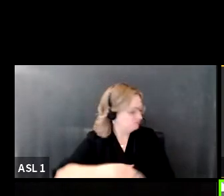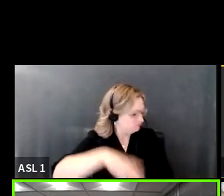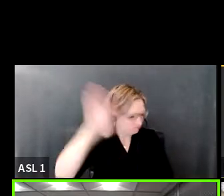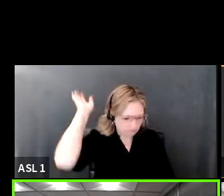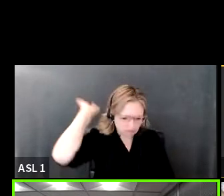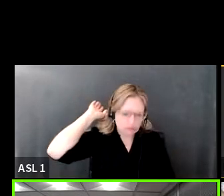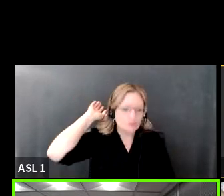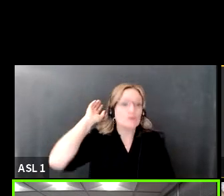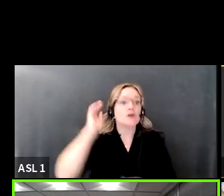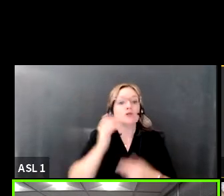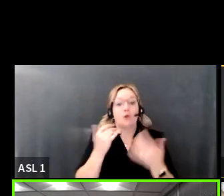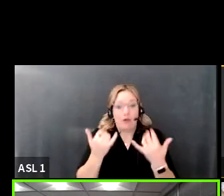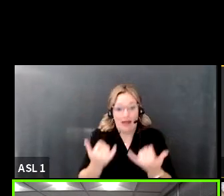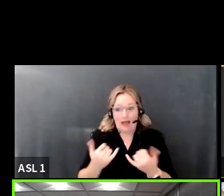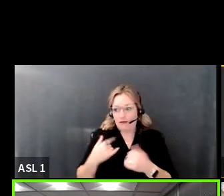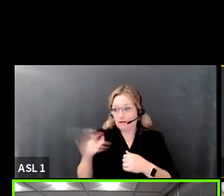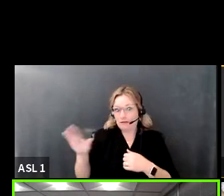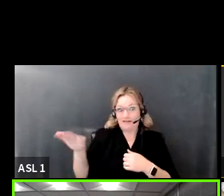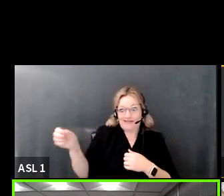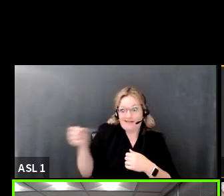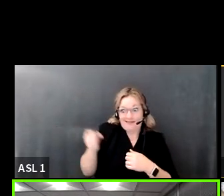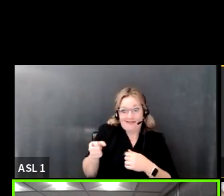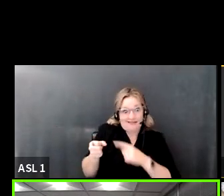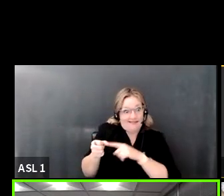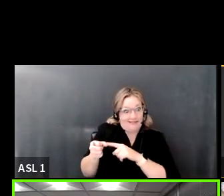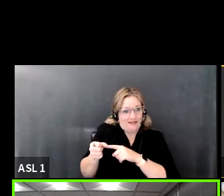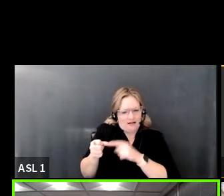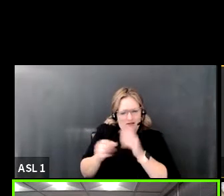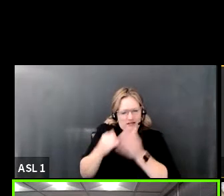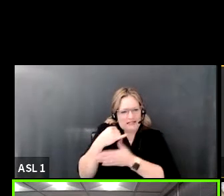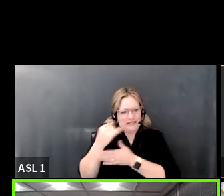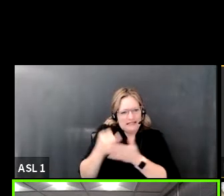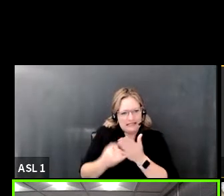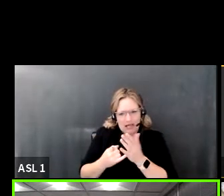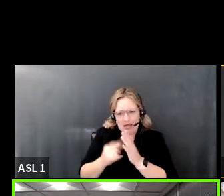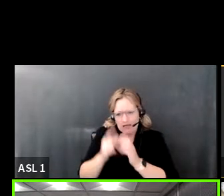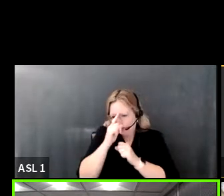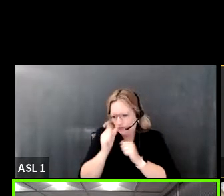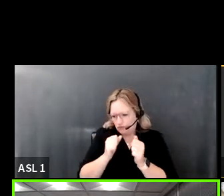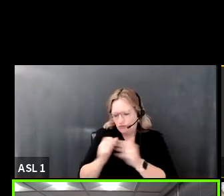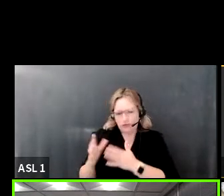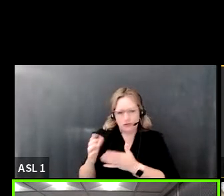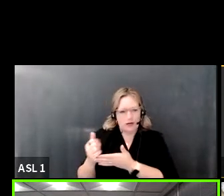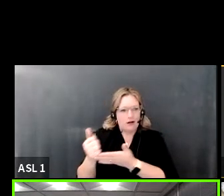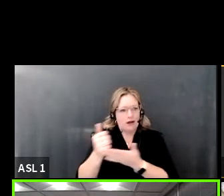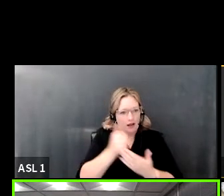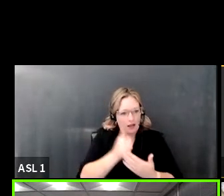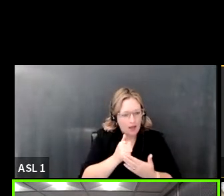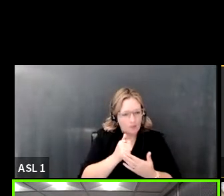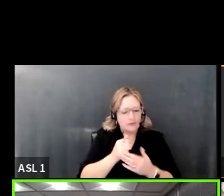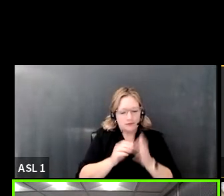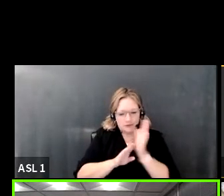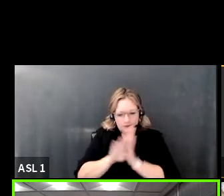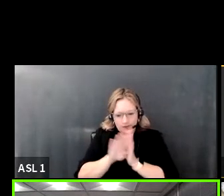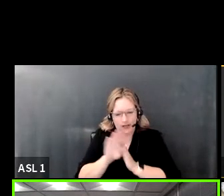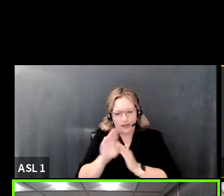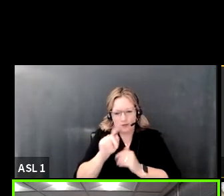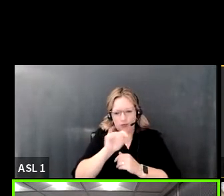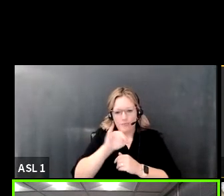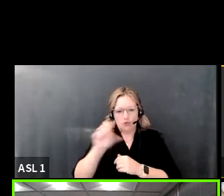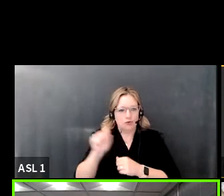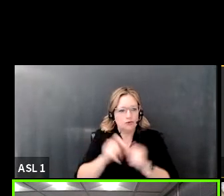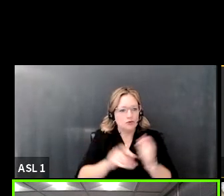engagement strategies designed by this external firm of experts to help us to get new tools to use to build trust